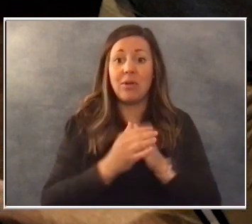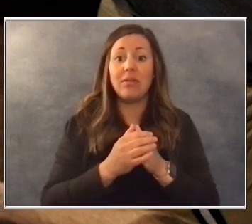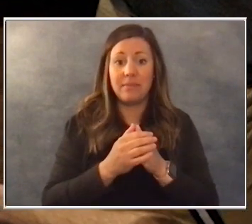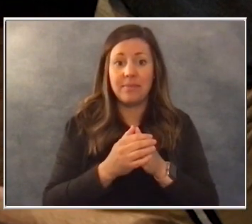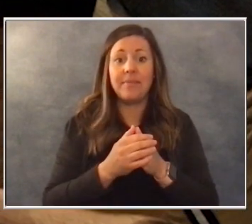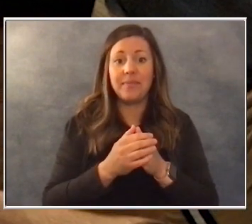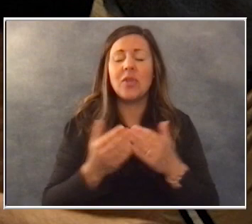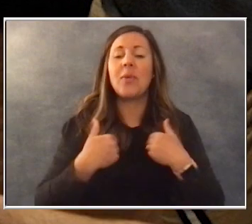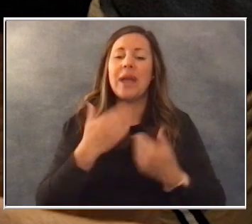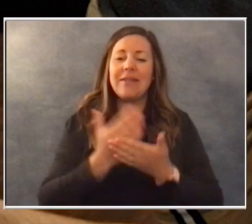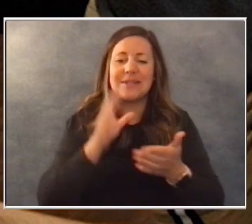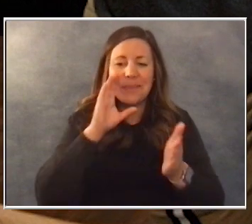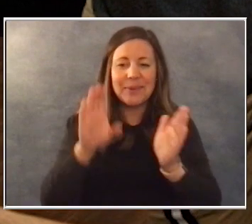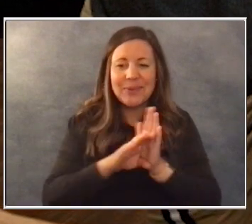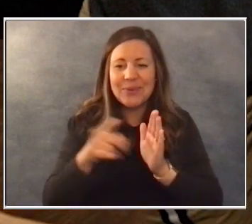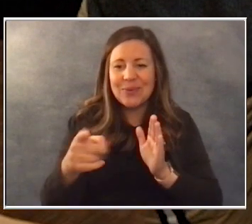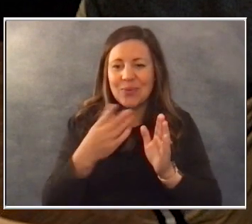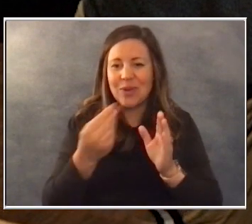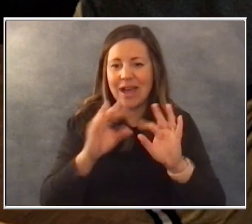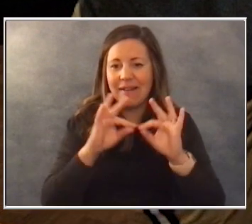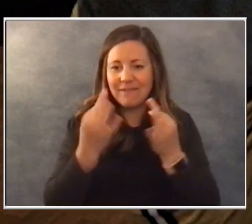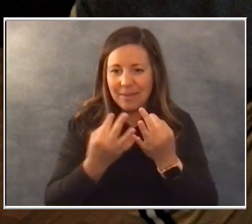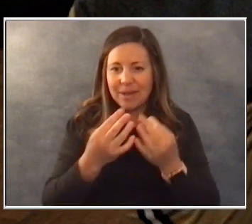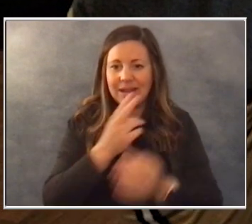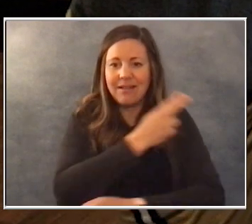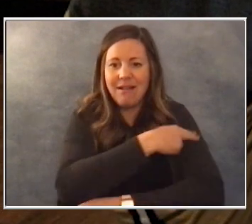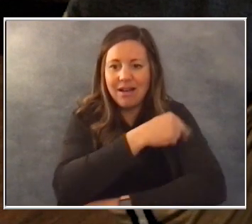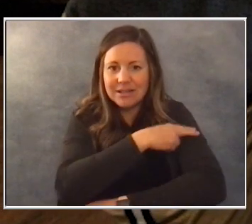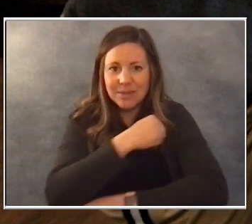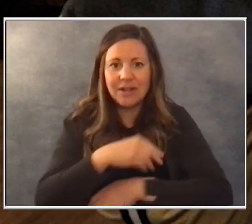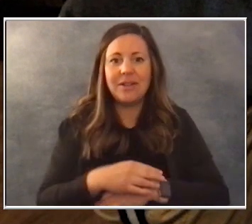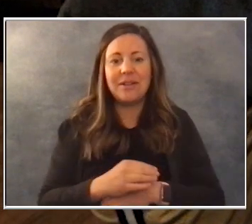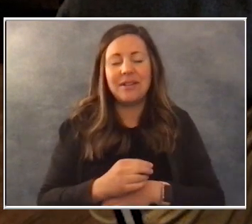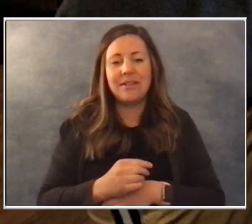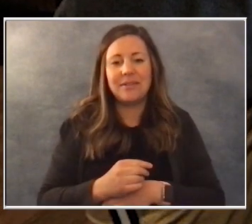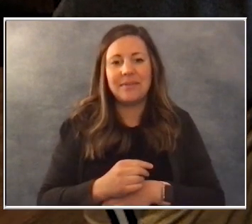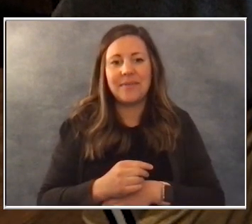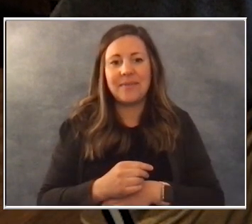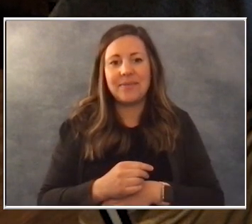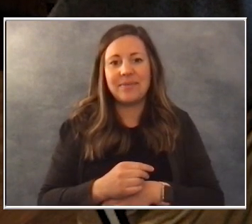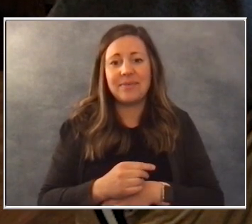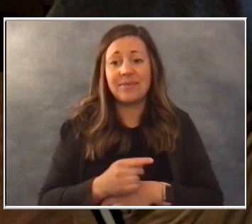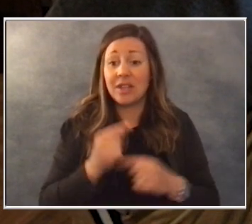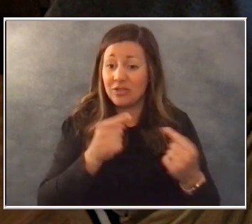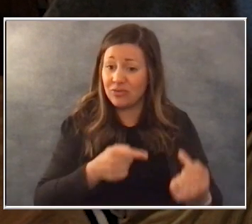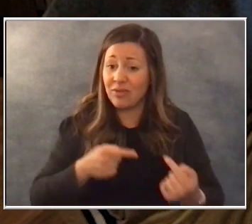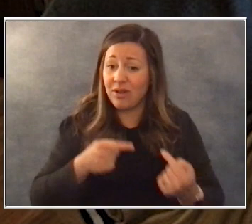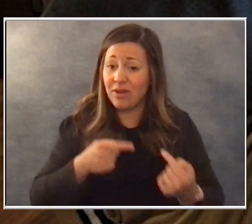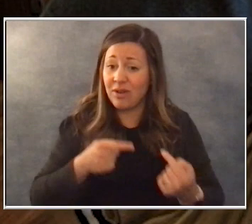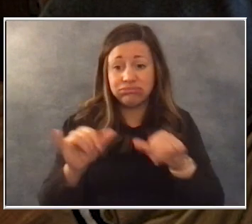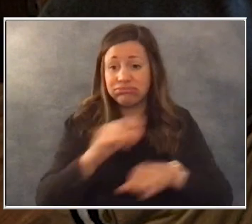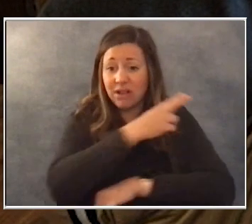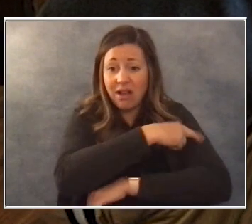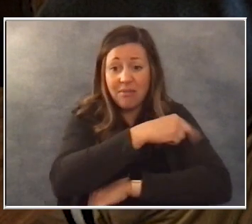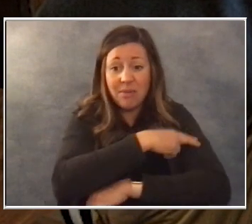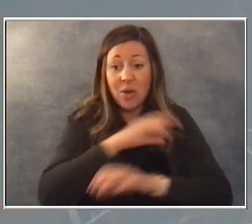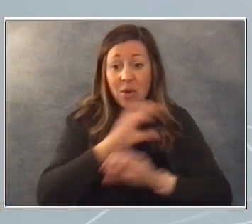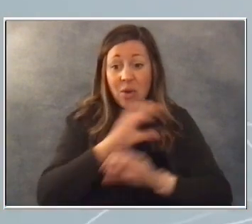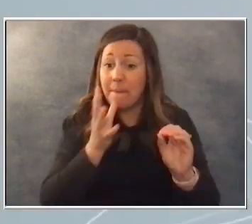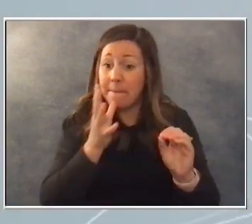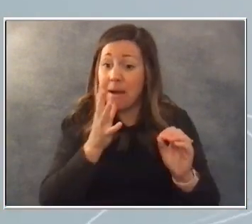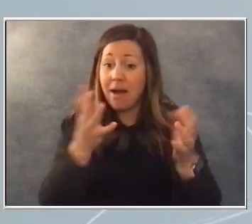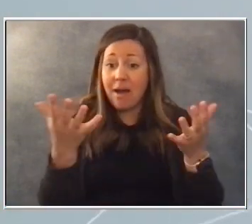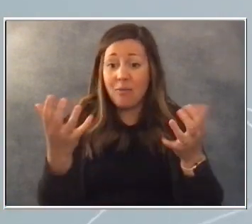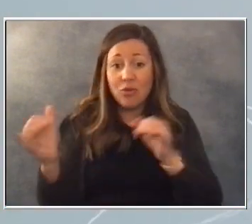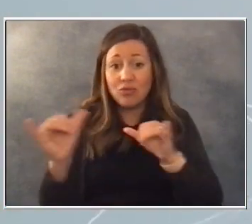photos of you and your family in the hospital with you. That's a struggle. No mom wants to be in the hospital laid up when they've got little